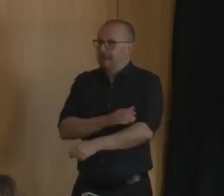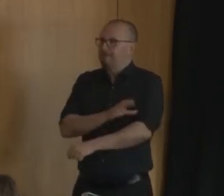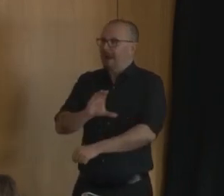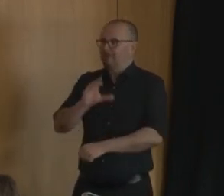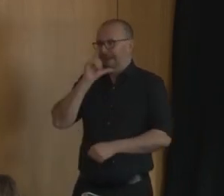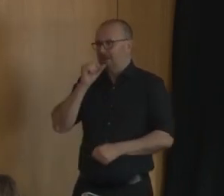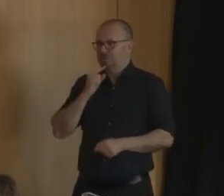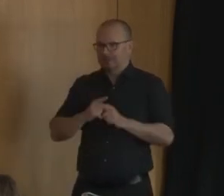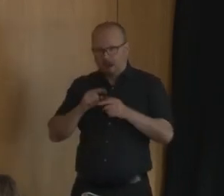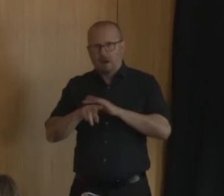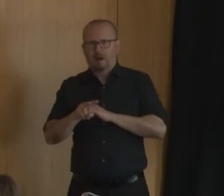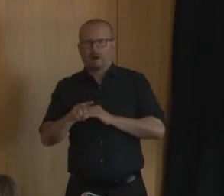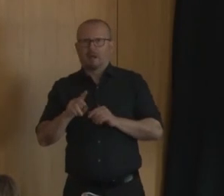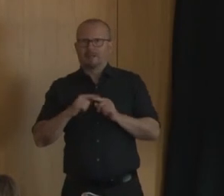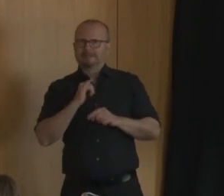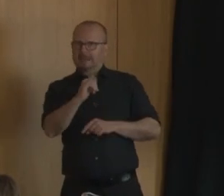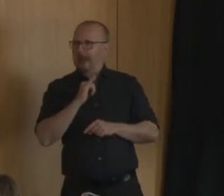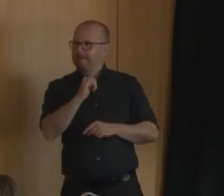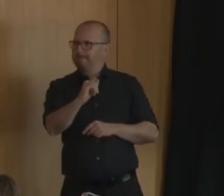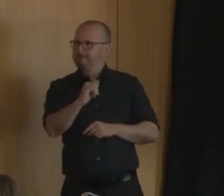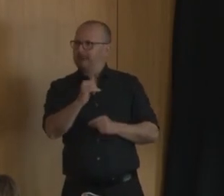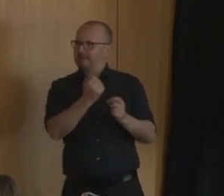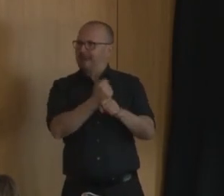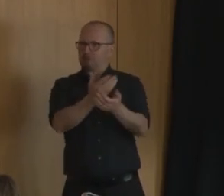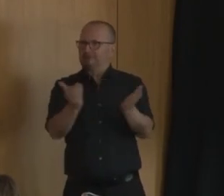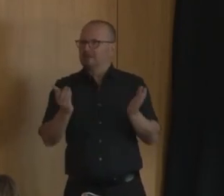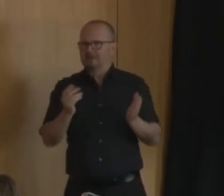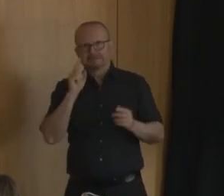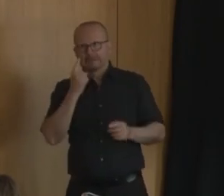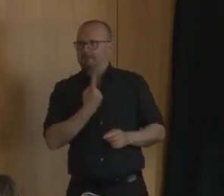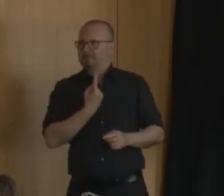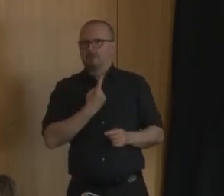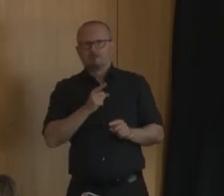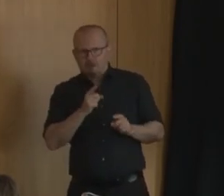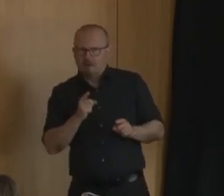way. Interesting to see a kind of renewed desire for this retro analog